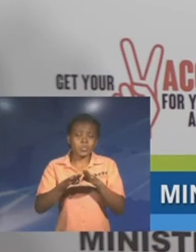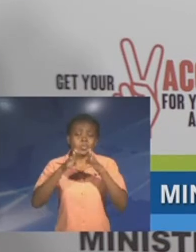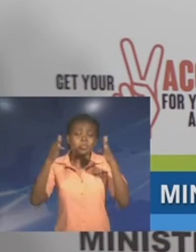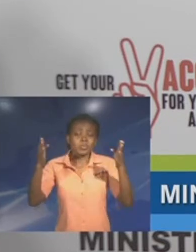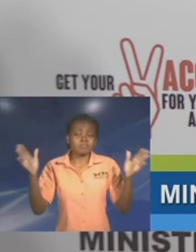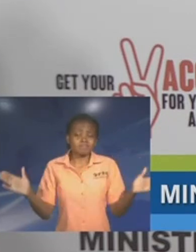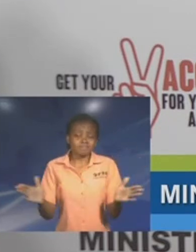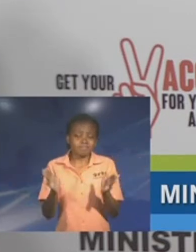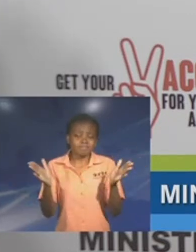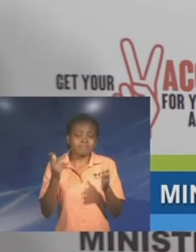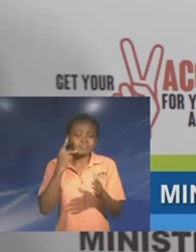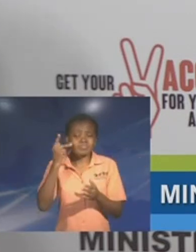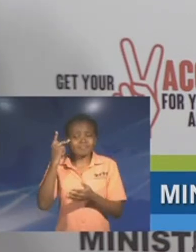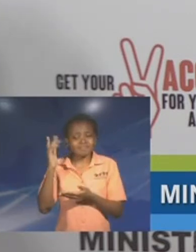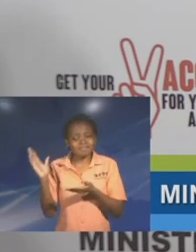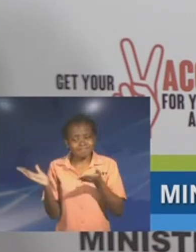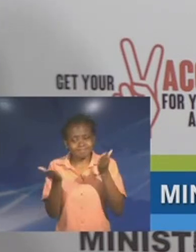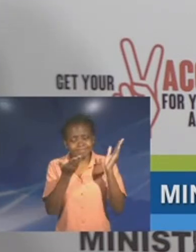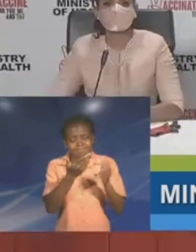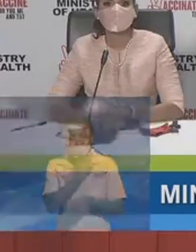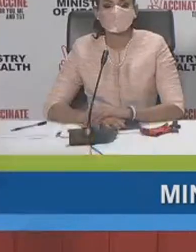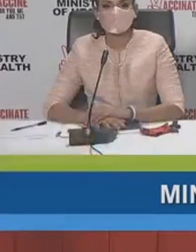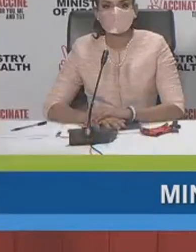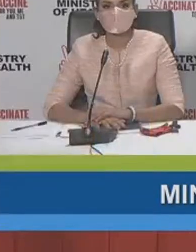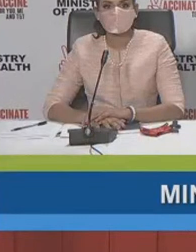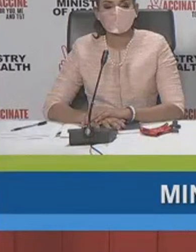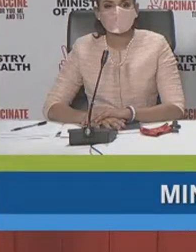and have the vaccination.